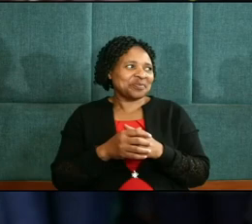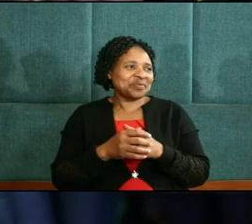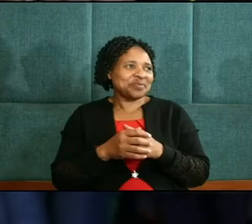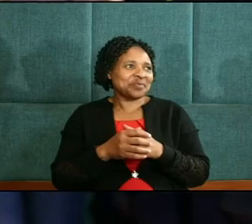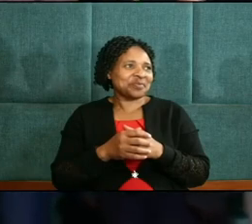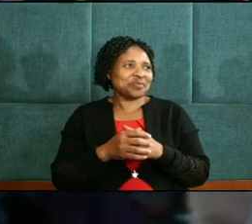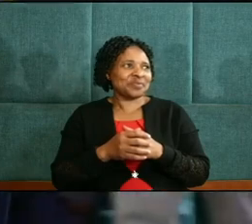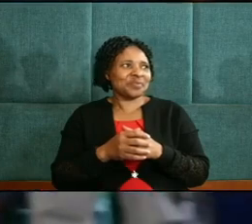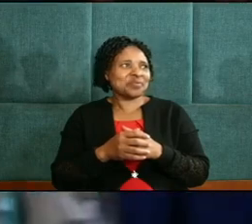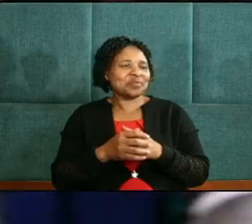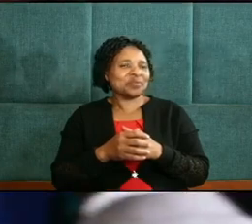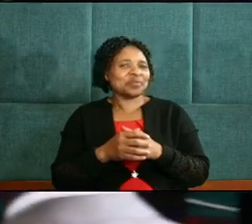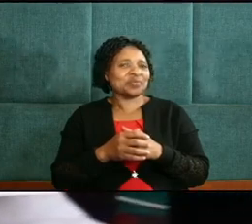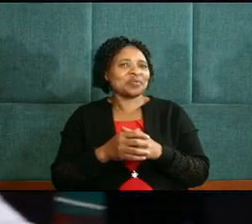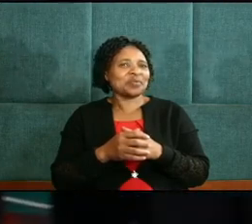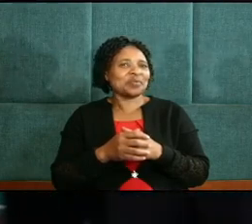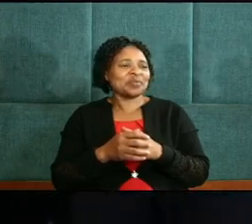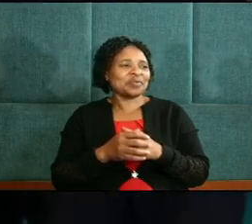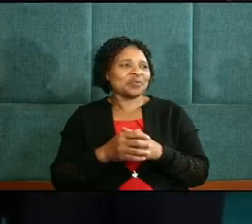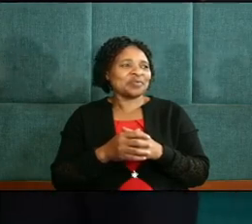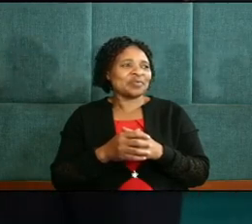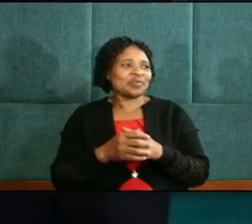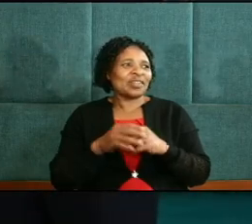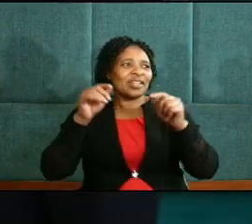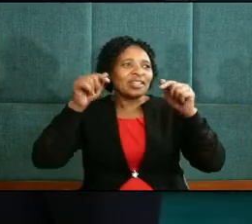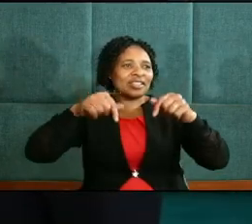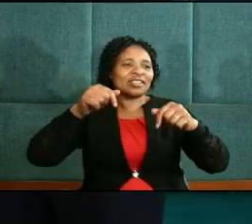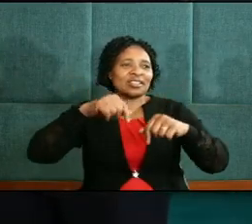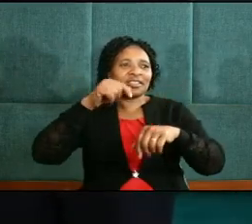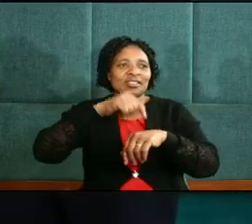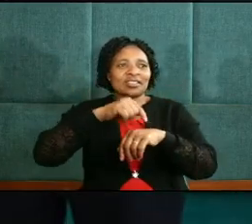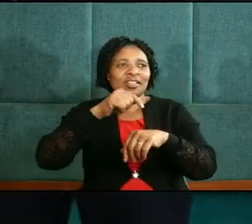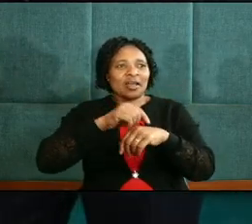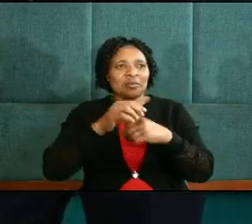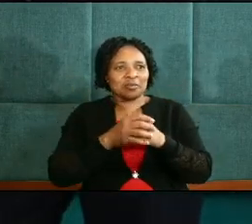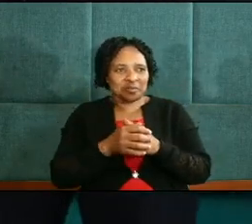Five. This is life and death matter.